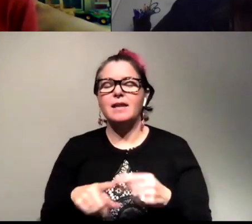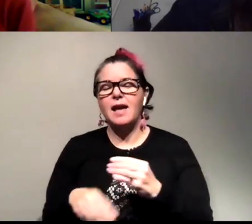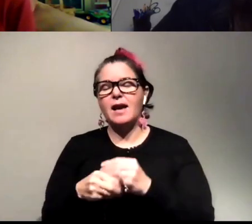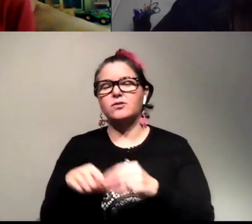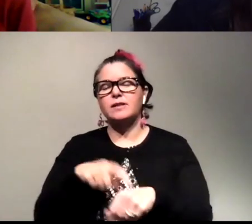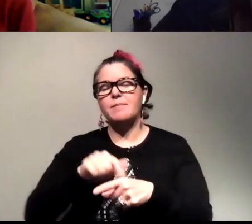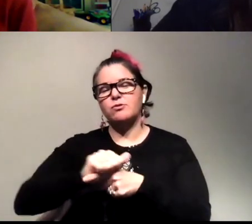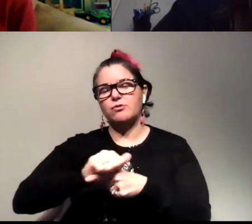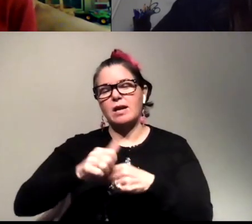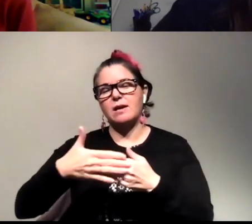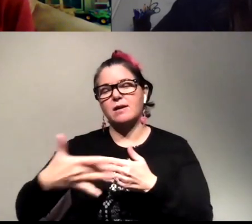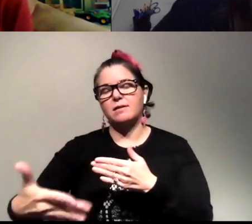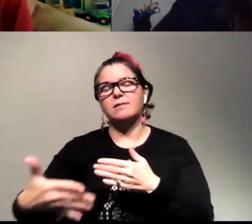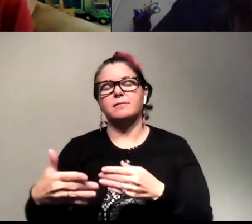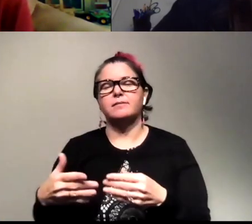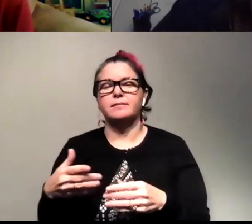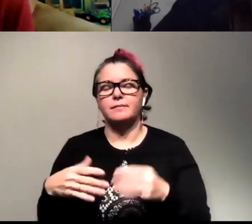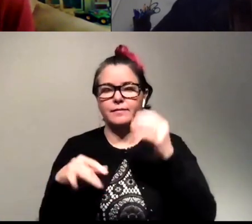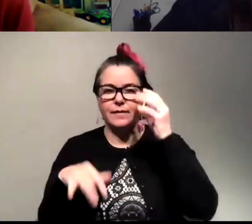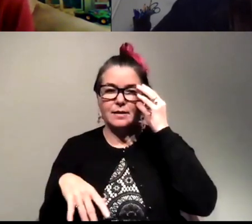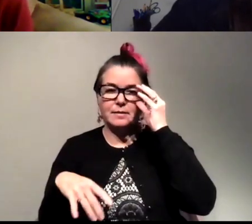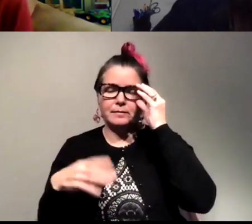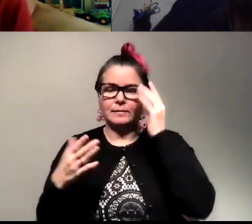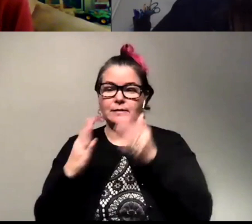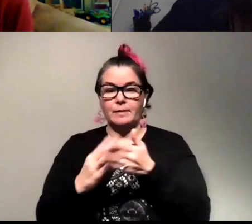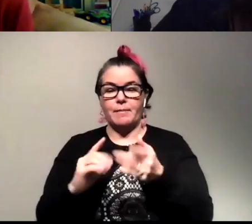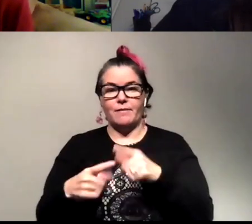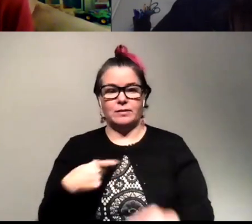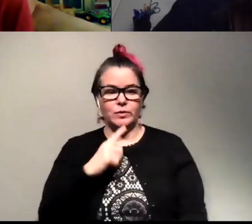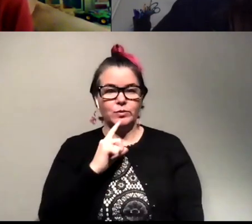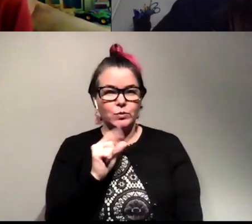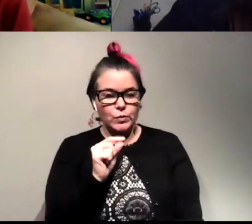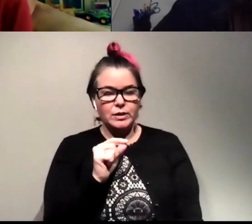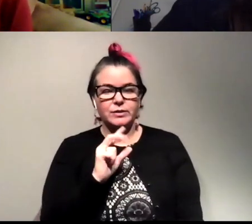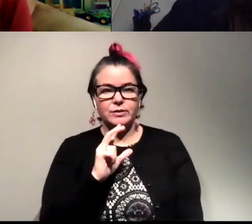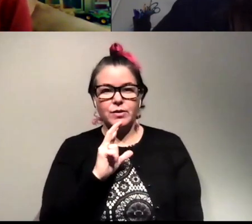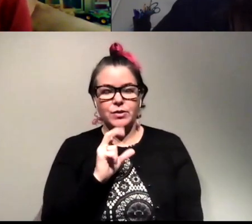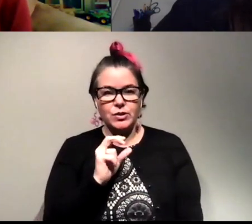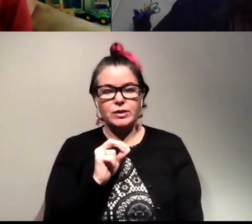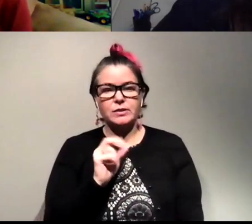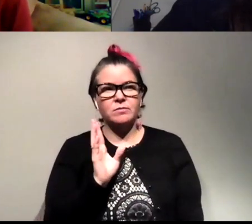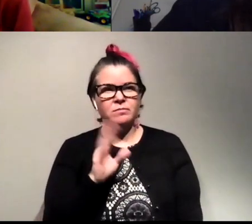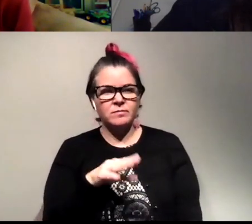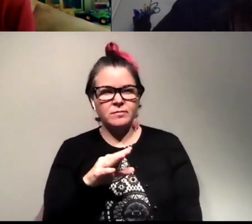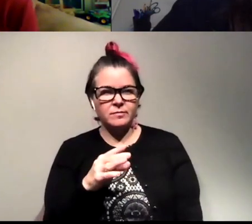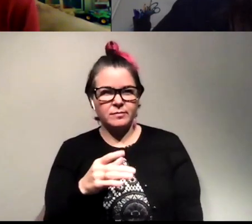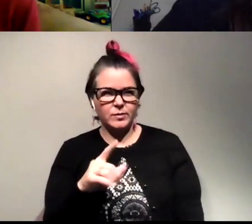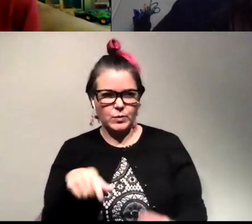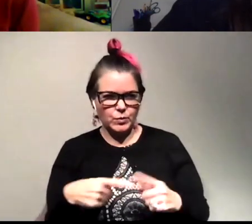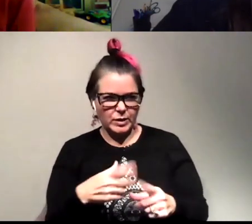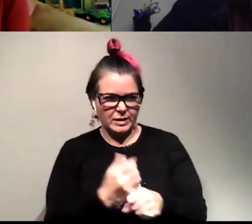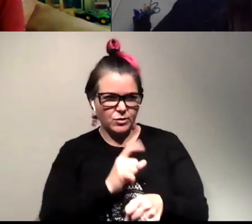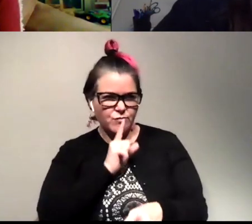training after that before, some of my friends when I was in my 20s and even my 30s would ask me when I was going to get my real